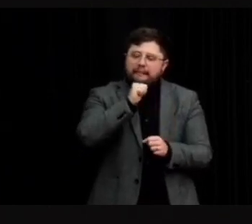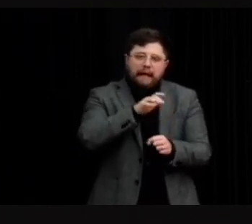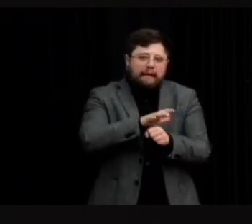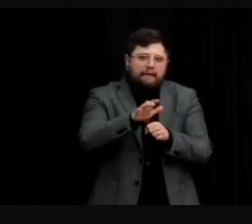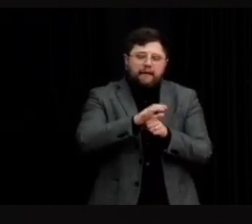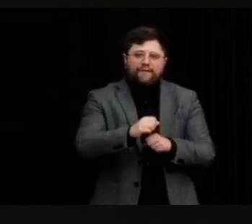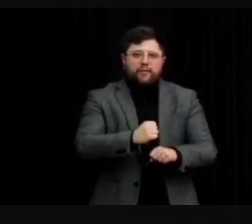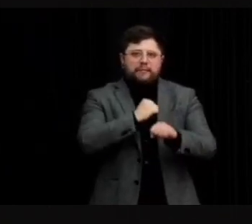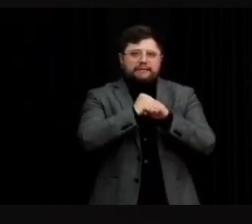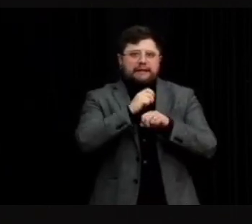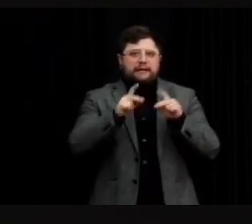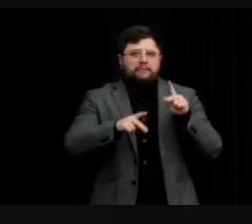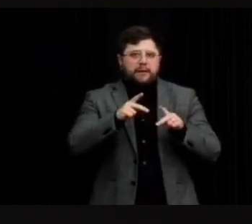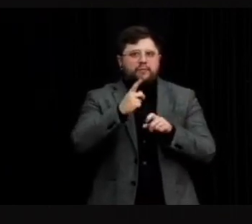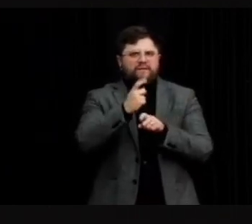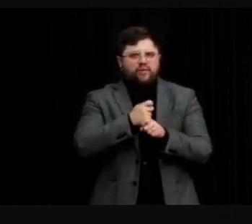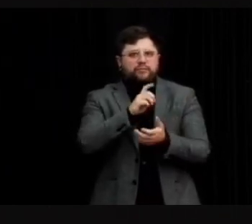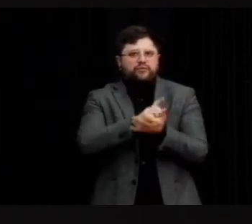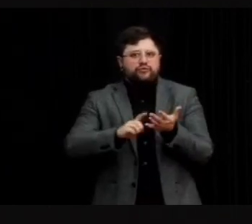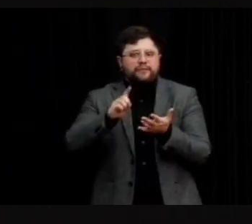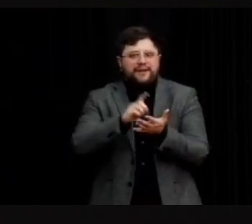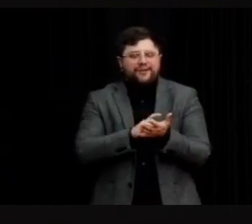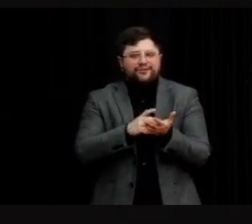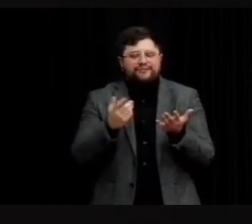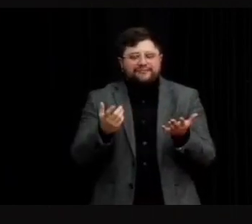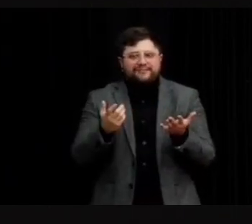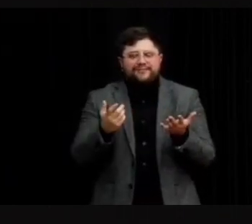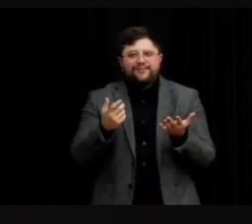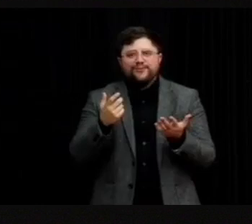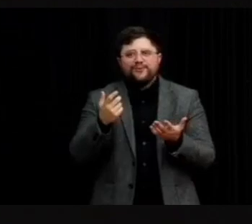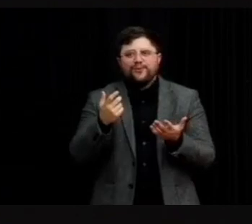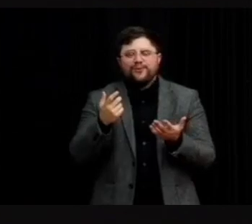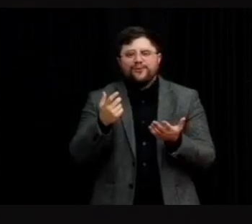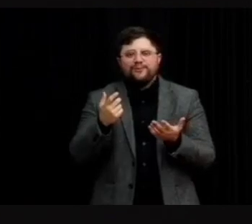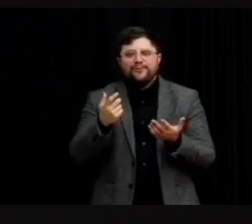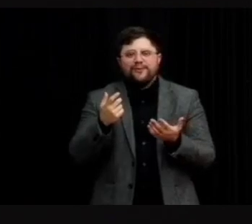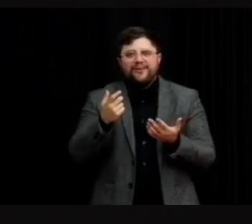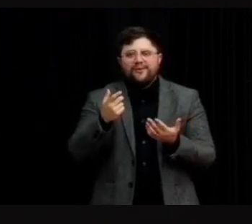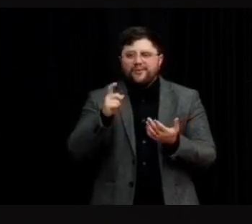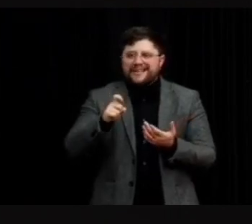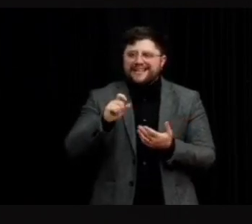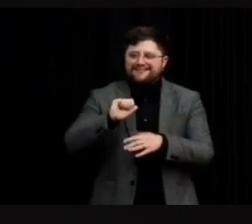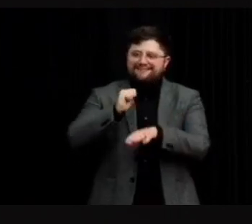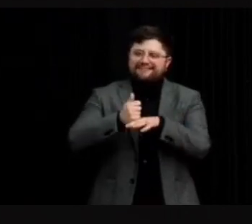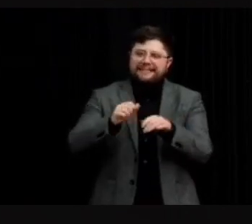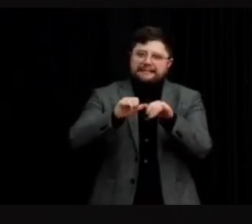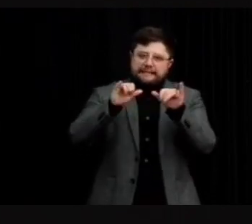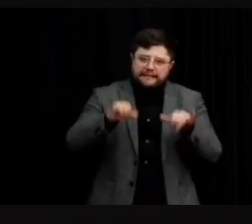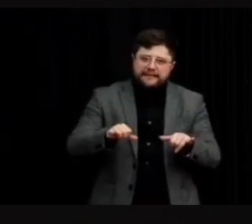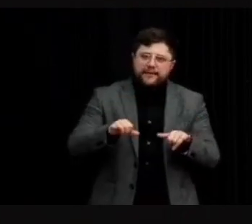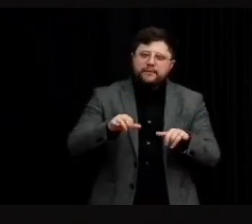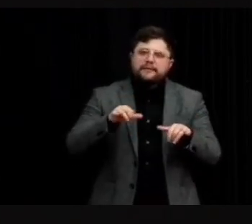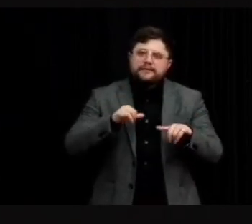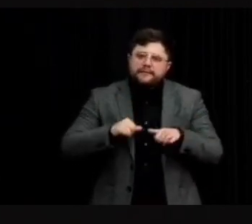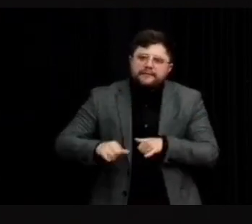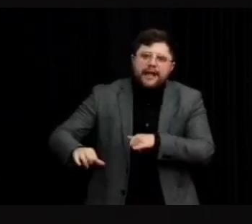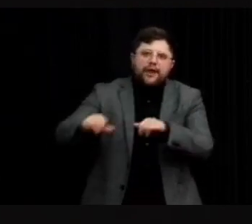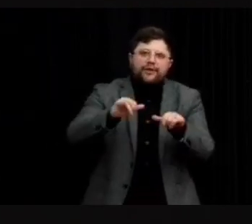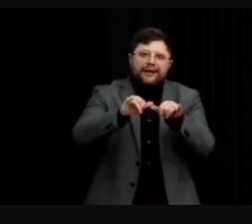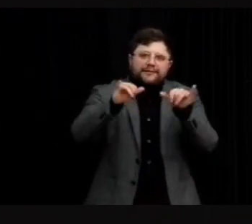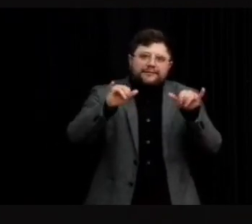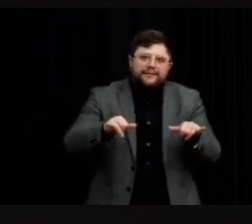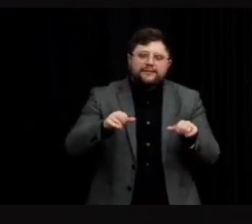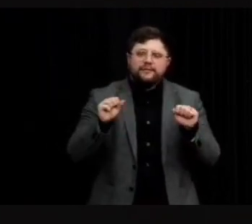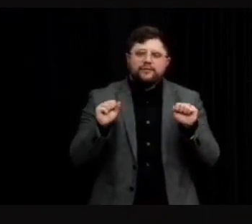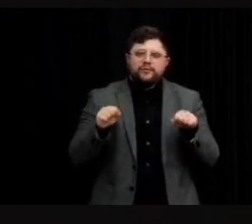actually protect people from this discrimination. And so having systems in place that are kind of standardized and centralized